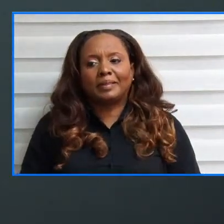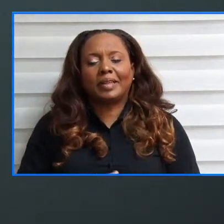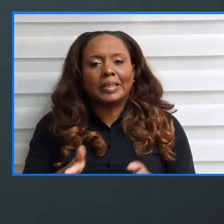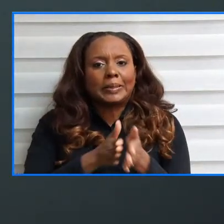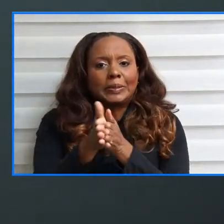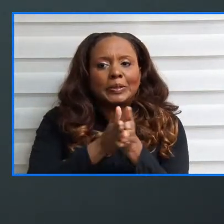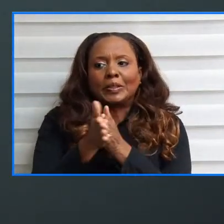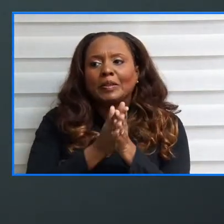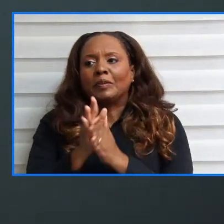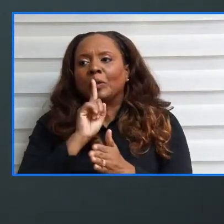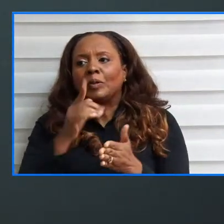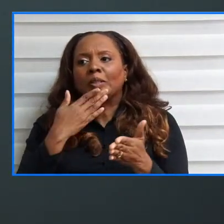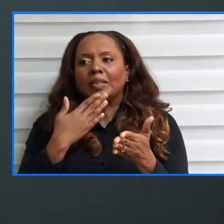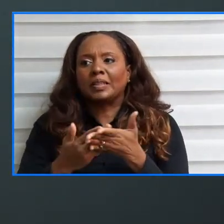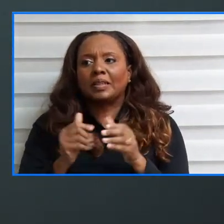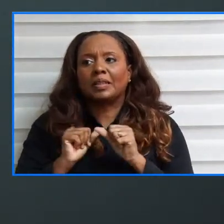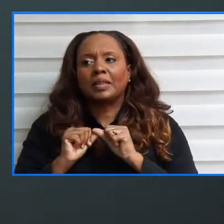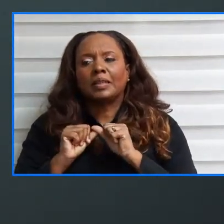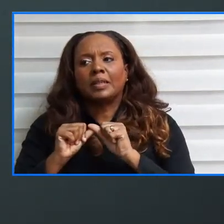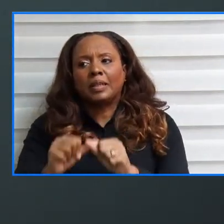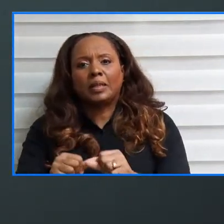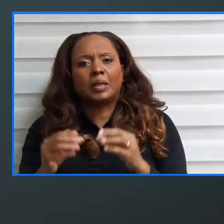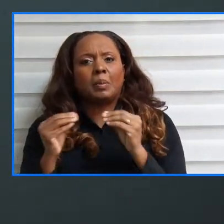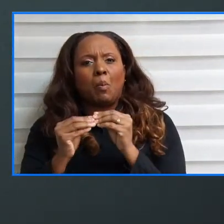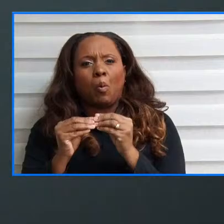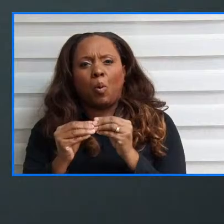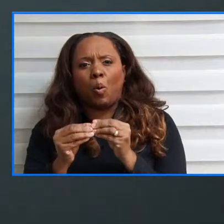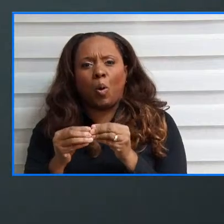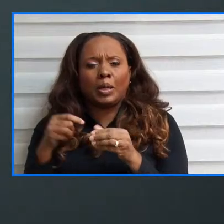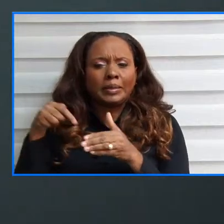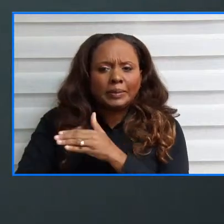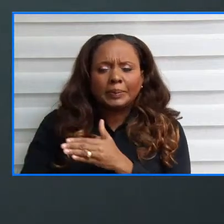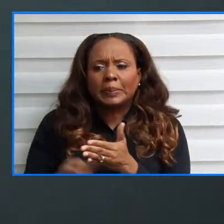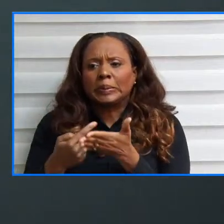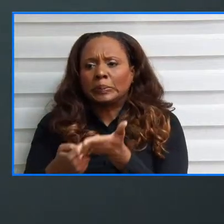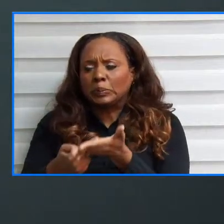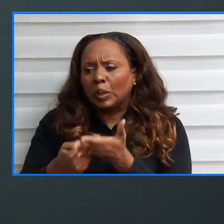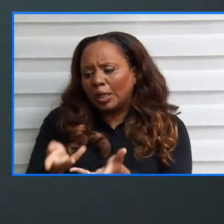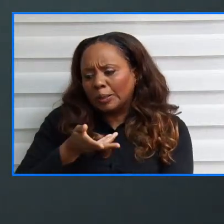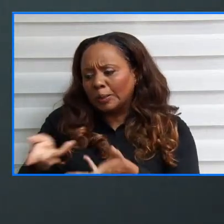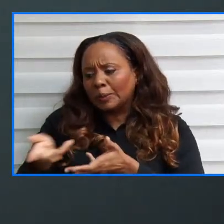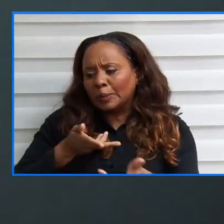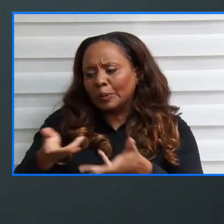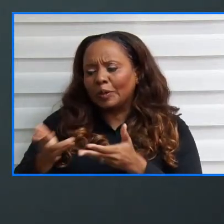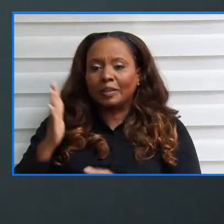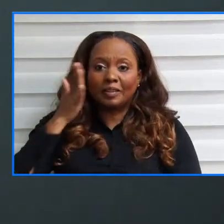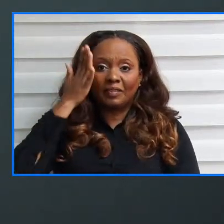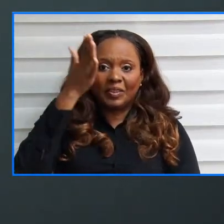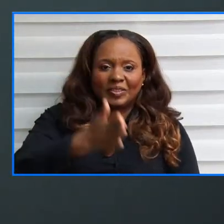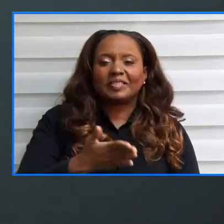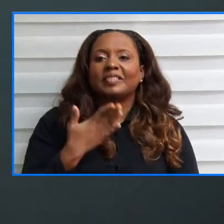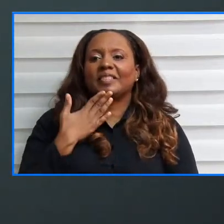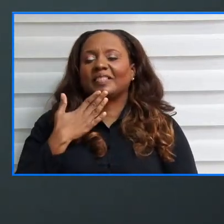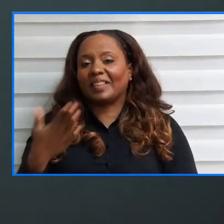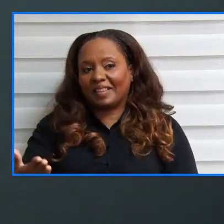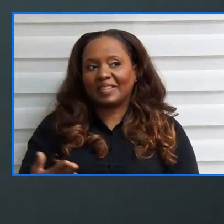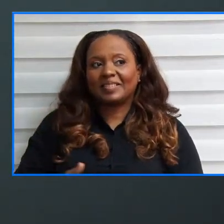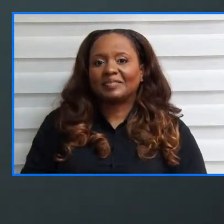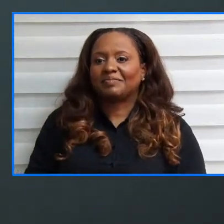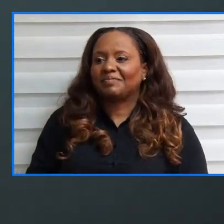to continuing close collaboration in the years ahead. I thank you very much.